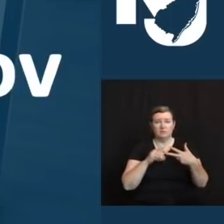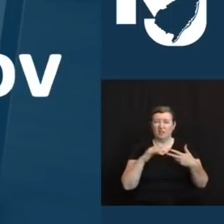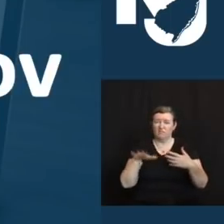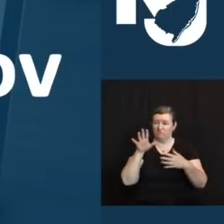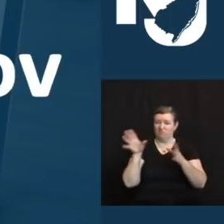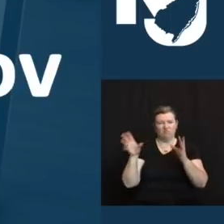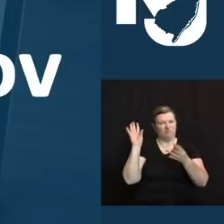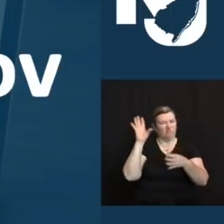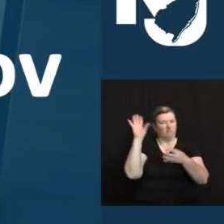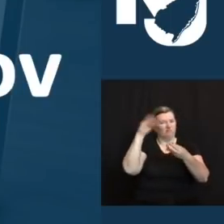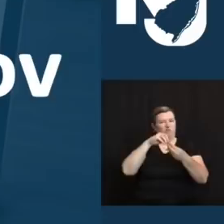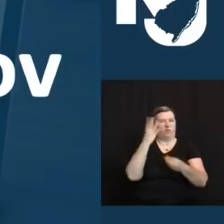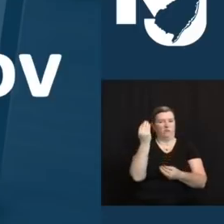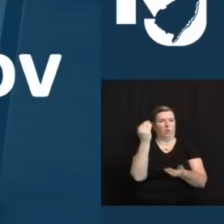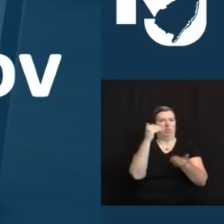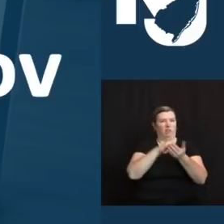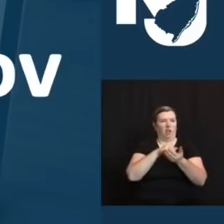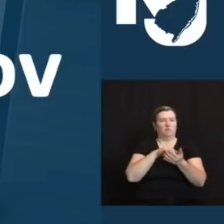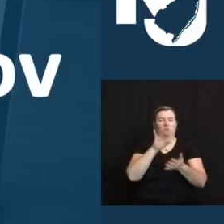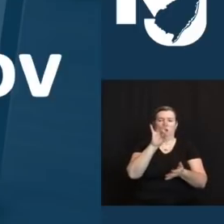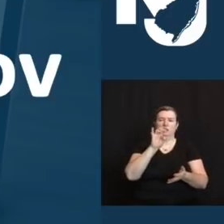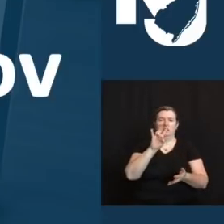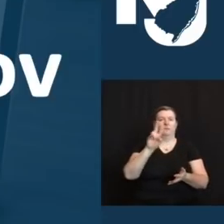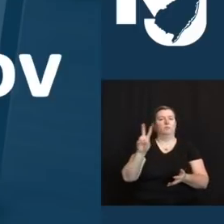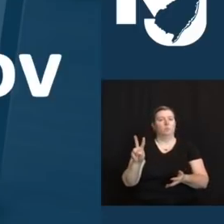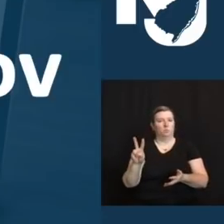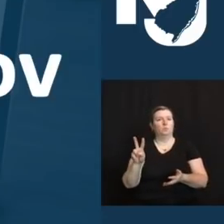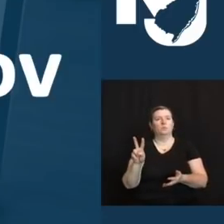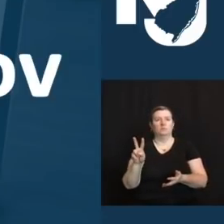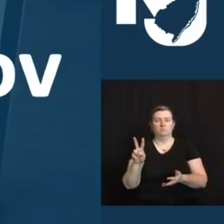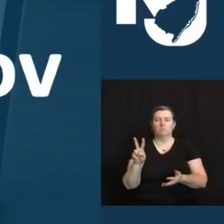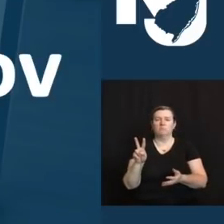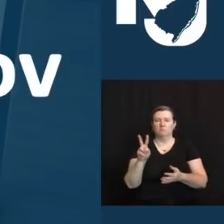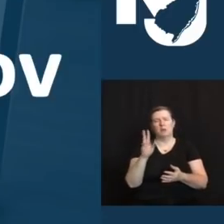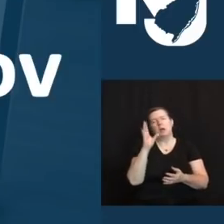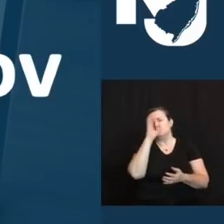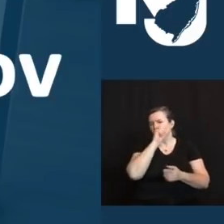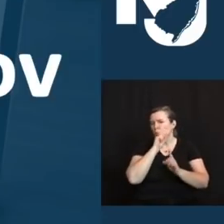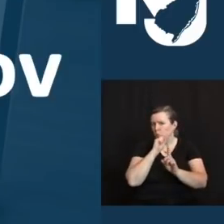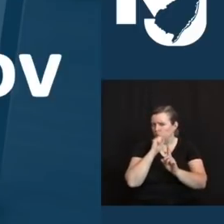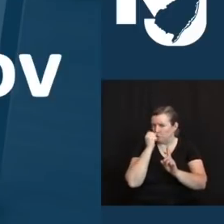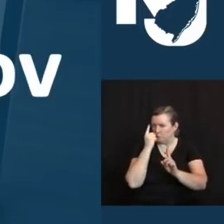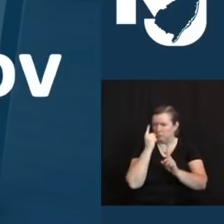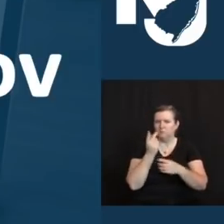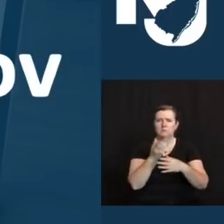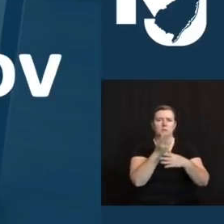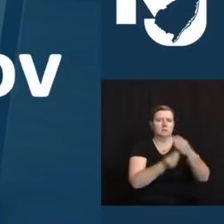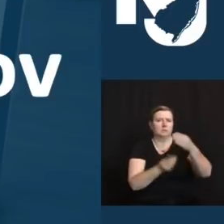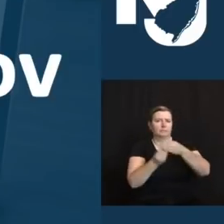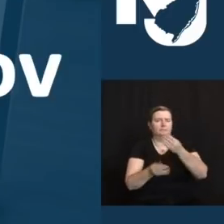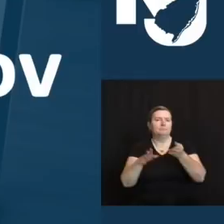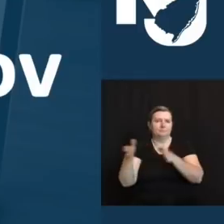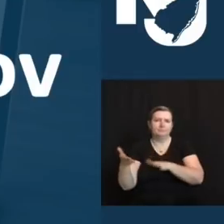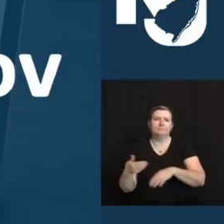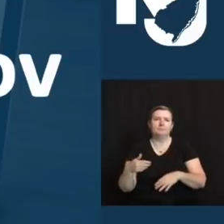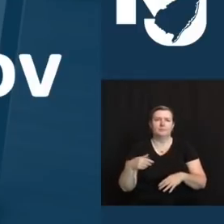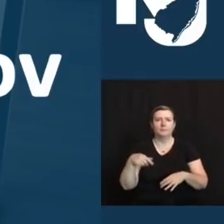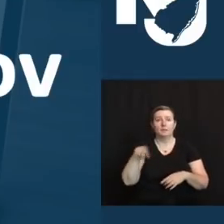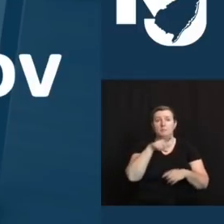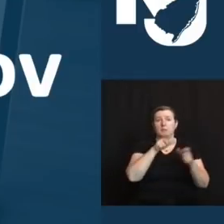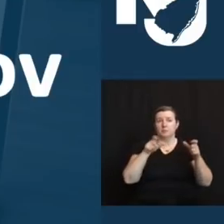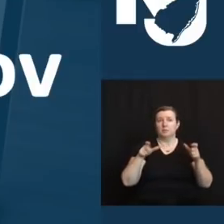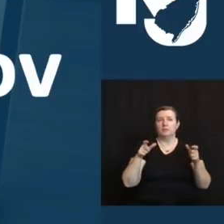14,872, we know or presume we have lost to COVID-19. So for them, we cannot let